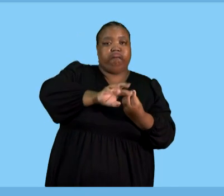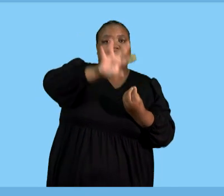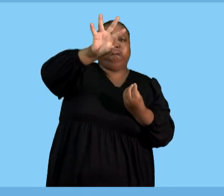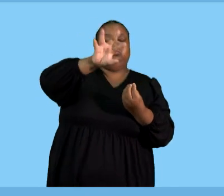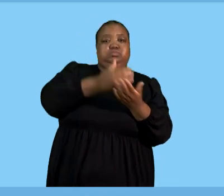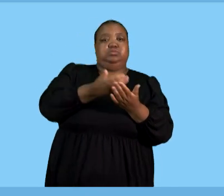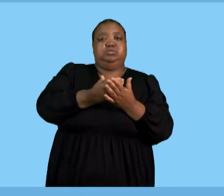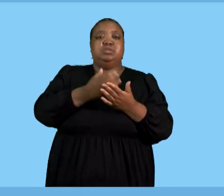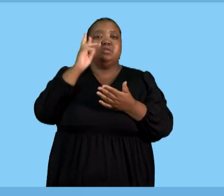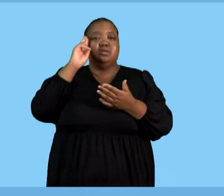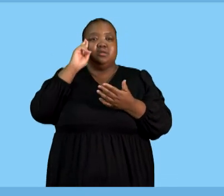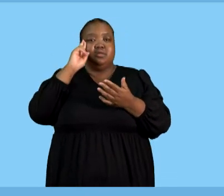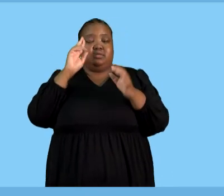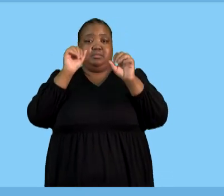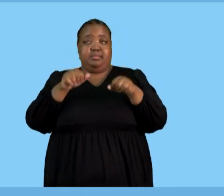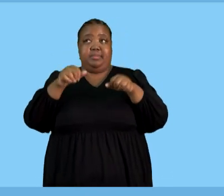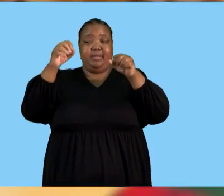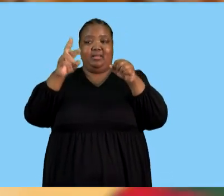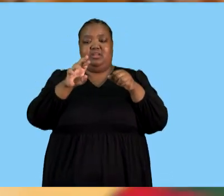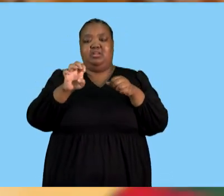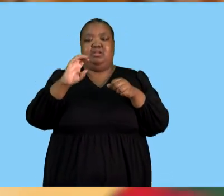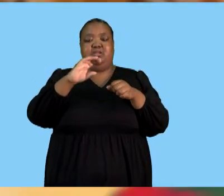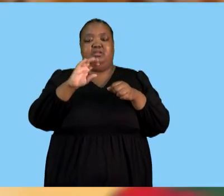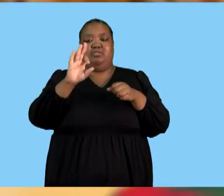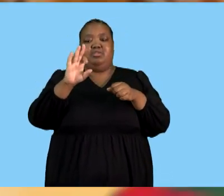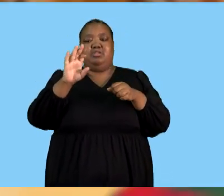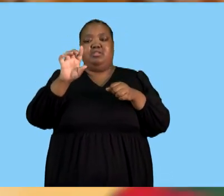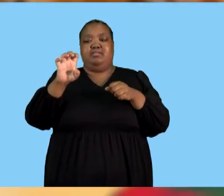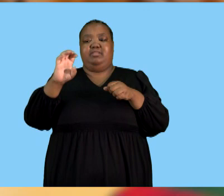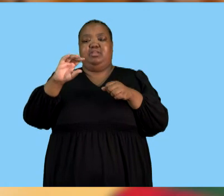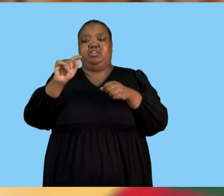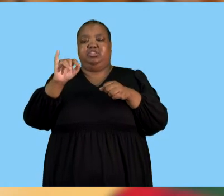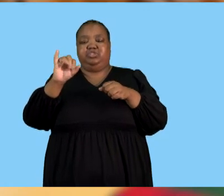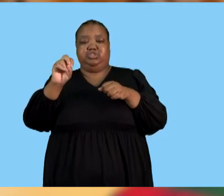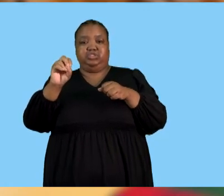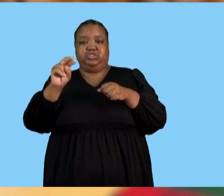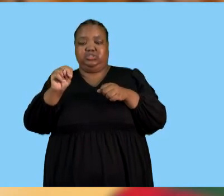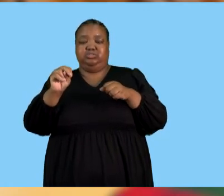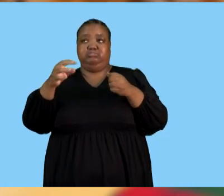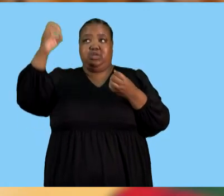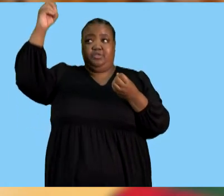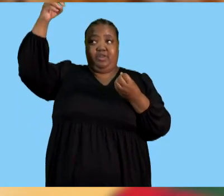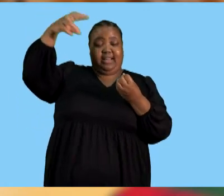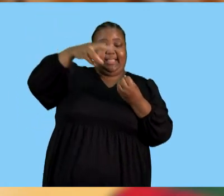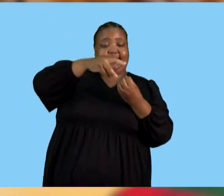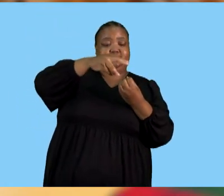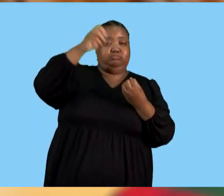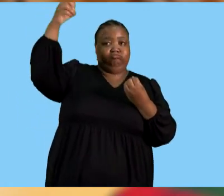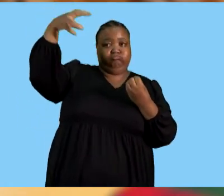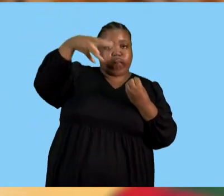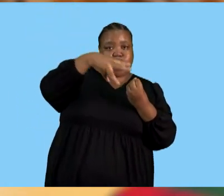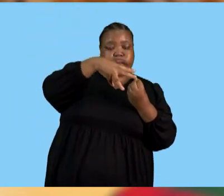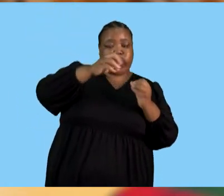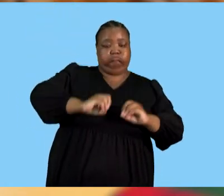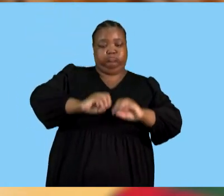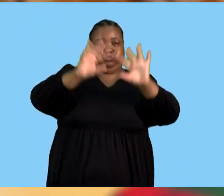the surface. So remember that the reflection, that's now the bouncing back of light coming from the source, or coming rather from a luminous object